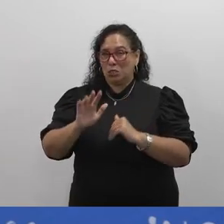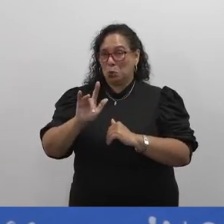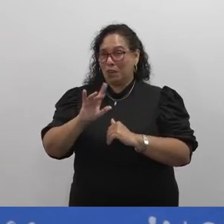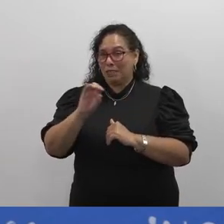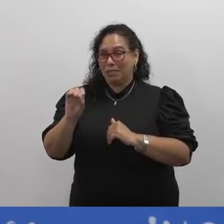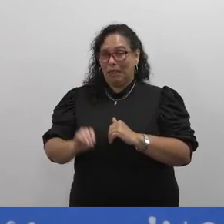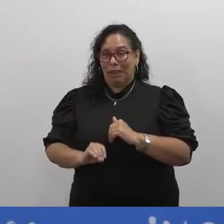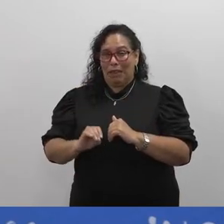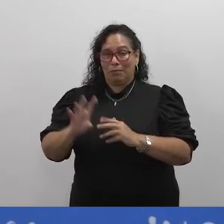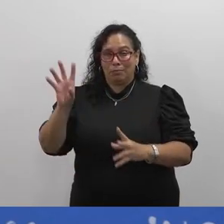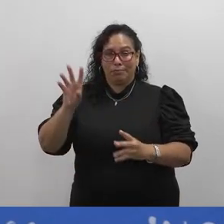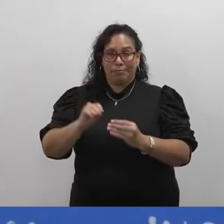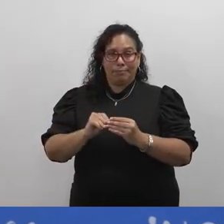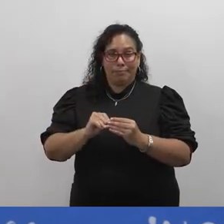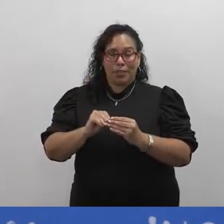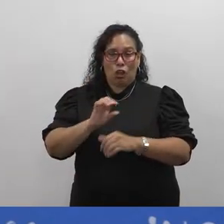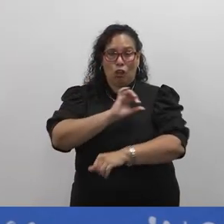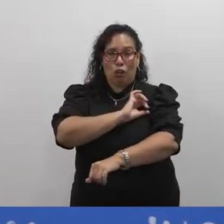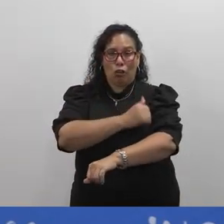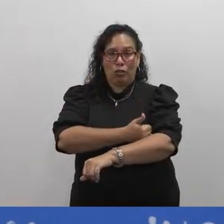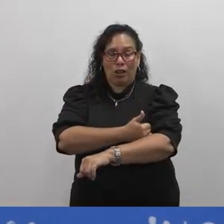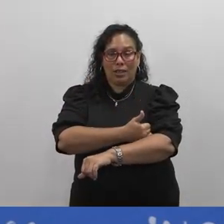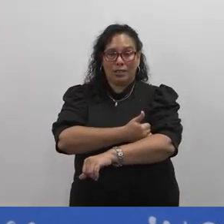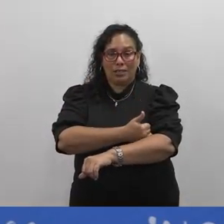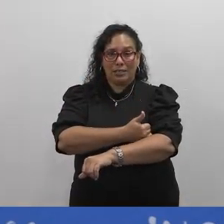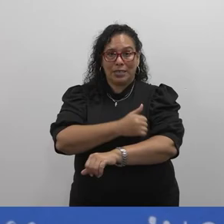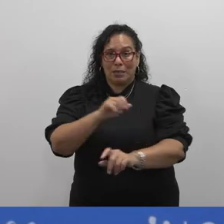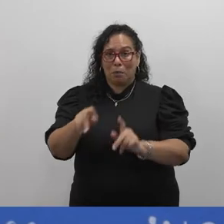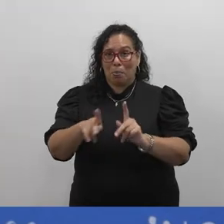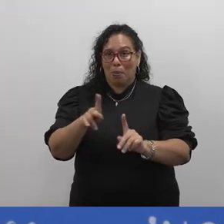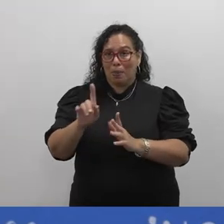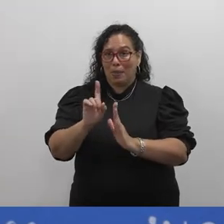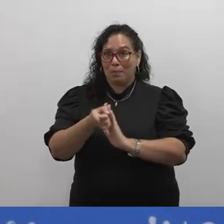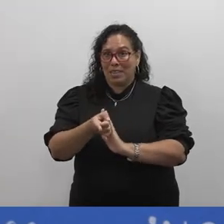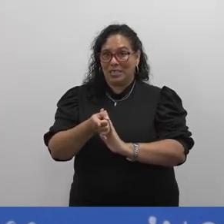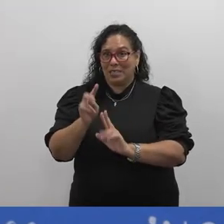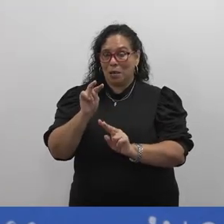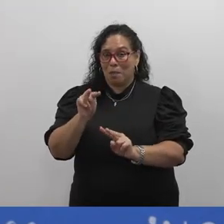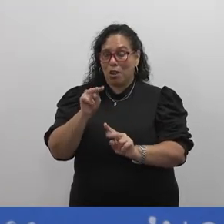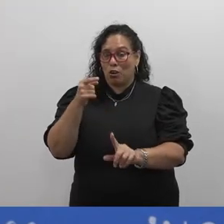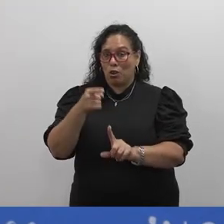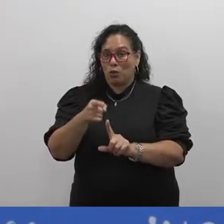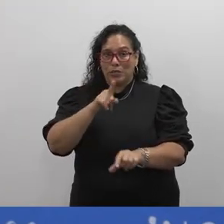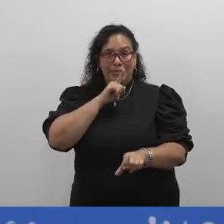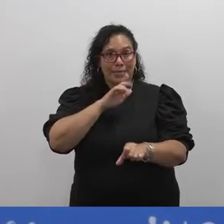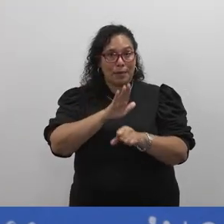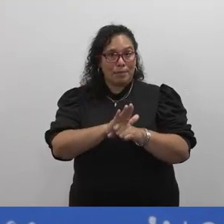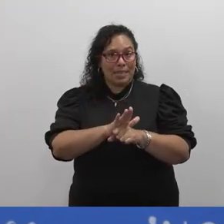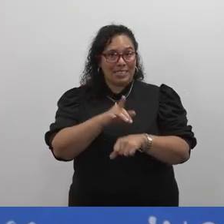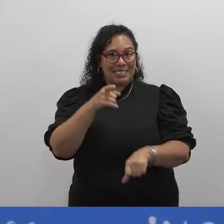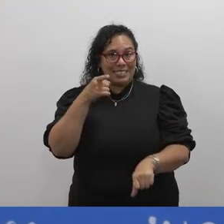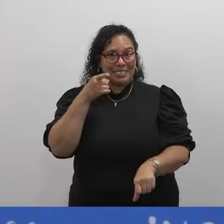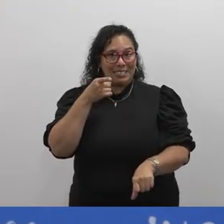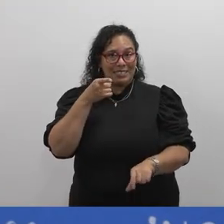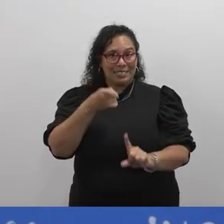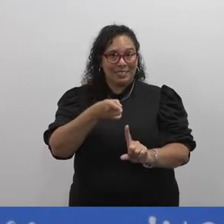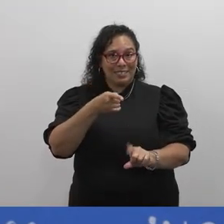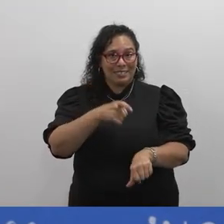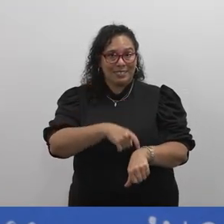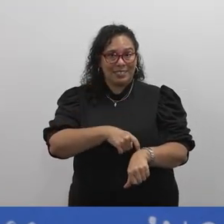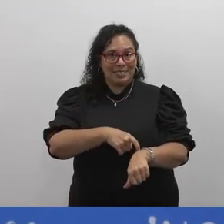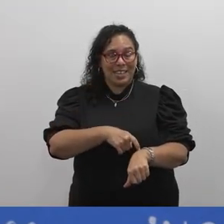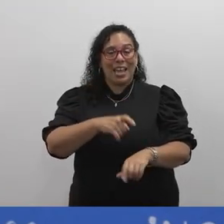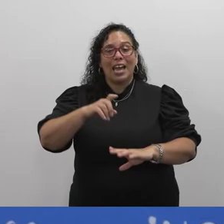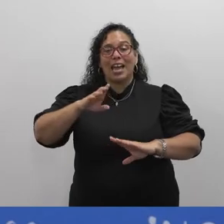board authorized public meeting minutes to monitoring goals. So we're going to commit to a certain amount of time. That means we're meeting student